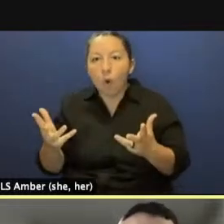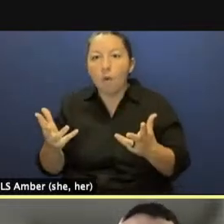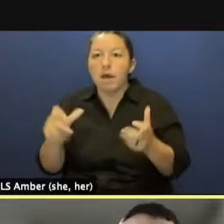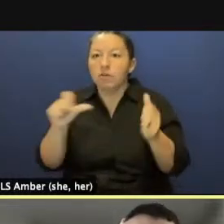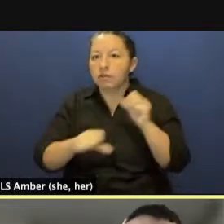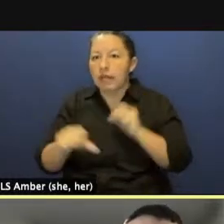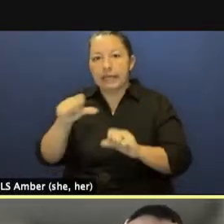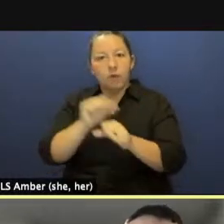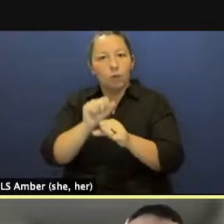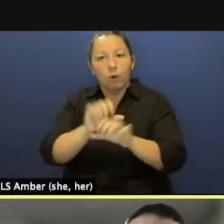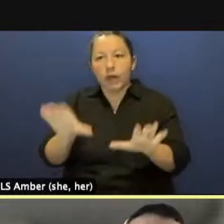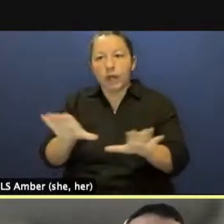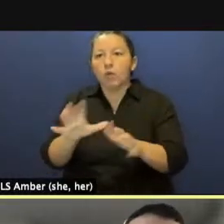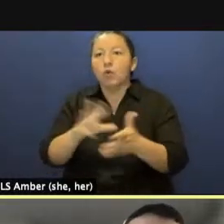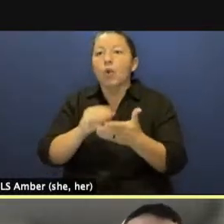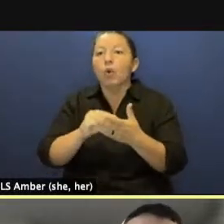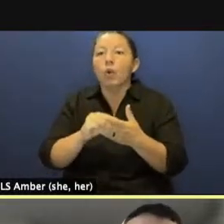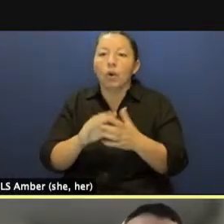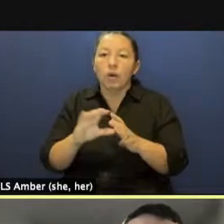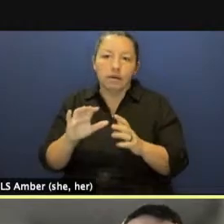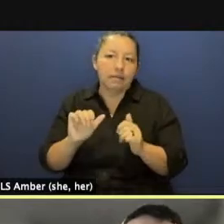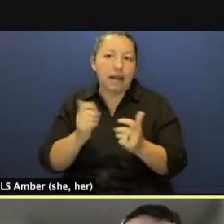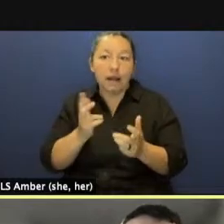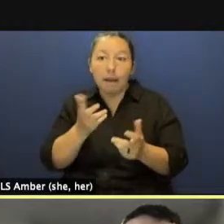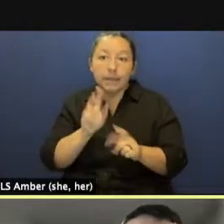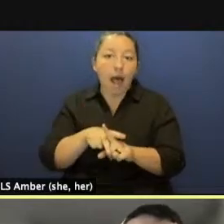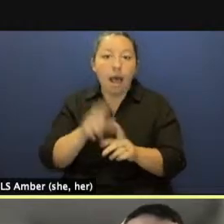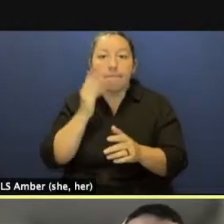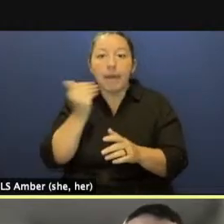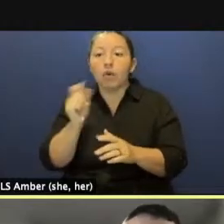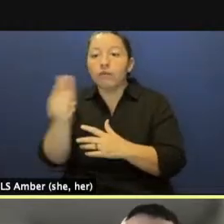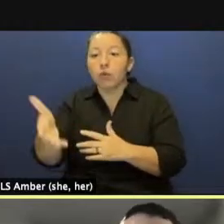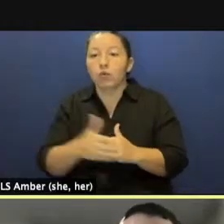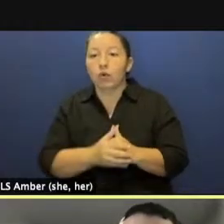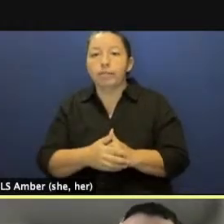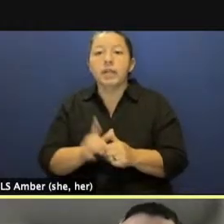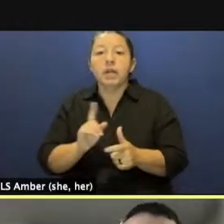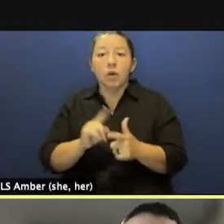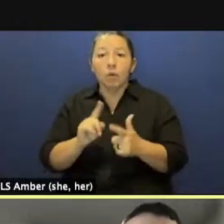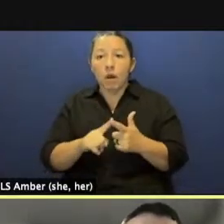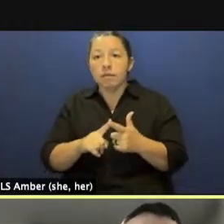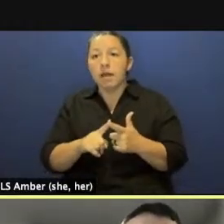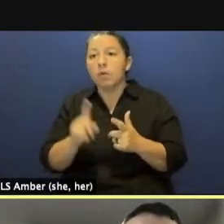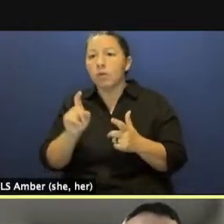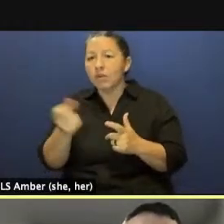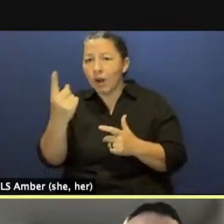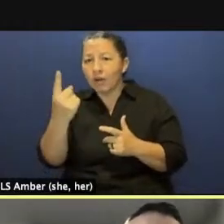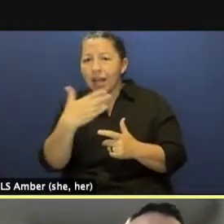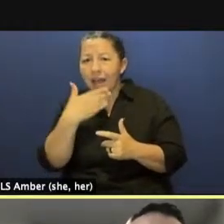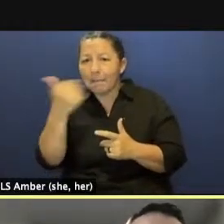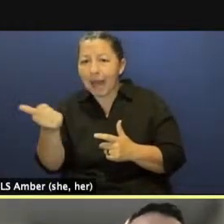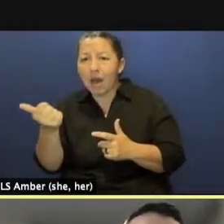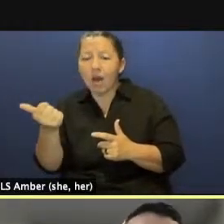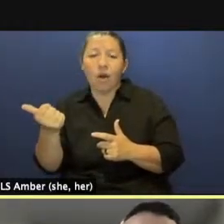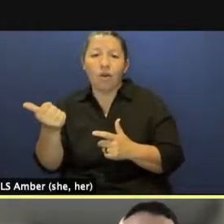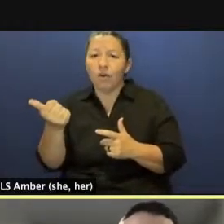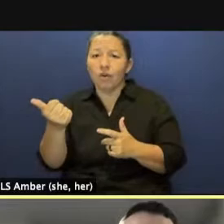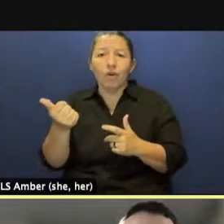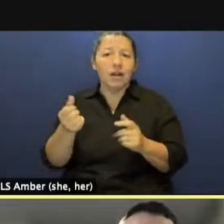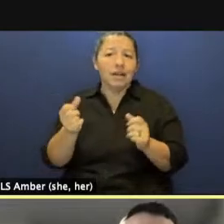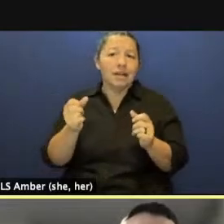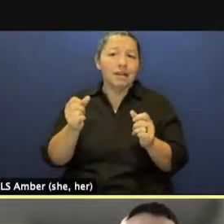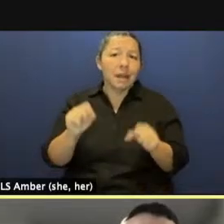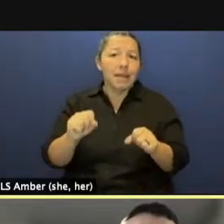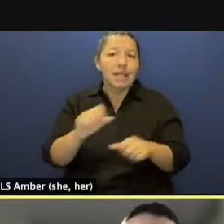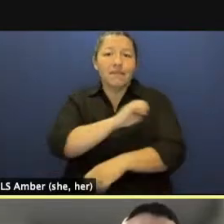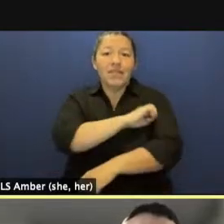future. Then we get to the core of the process of processing. We need to understand better the scalability, the energy